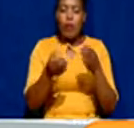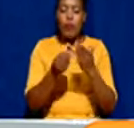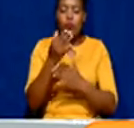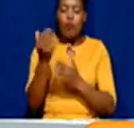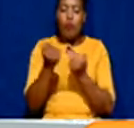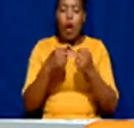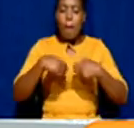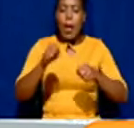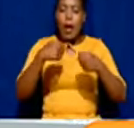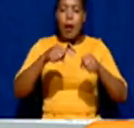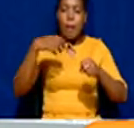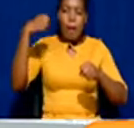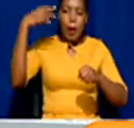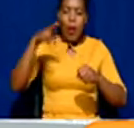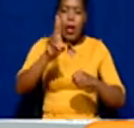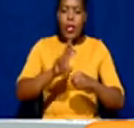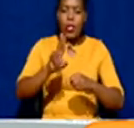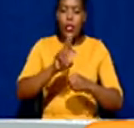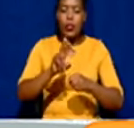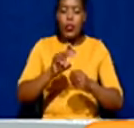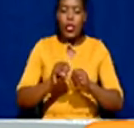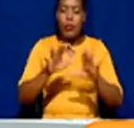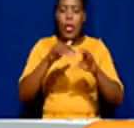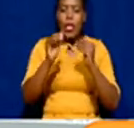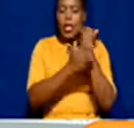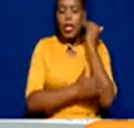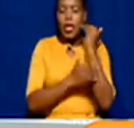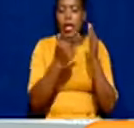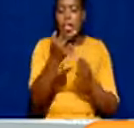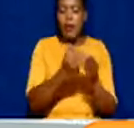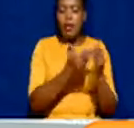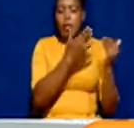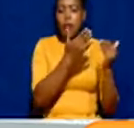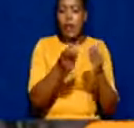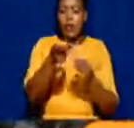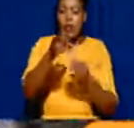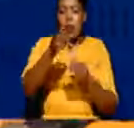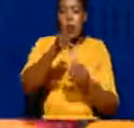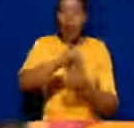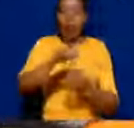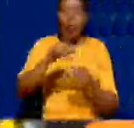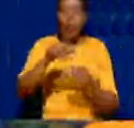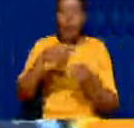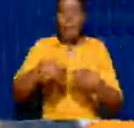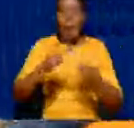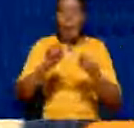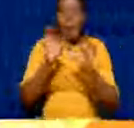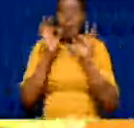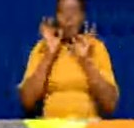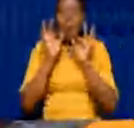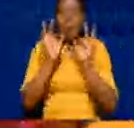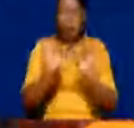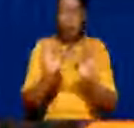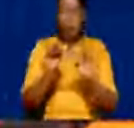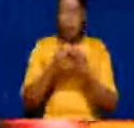electric motorcycle assembly and distribution plant in the country. The partnership is expected to increase production of efficient, durable and electric